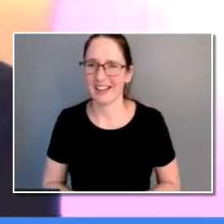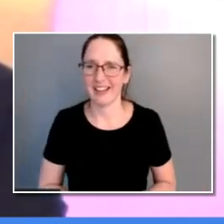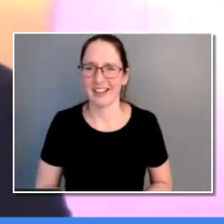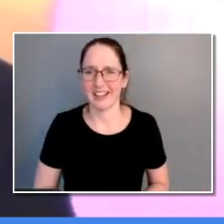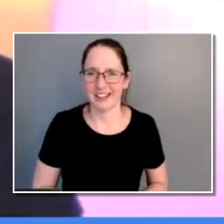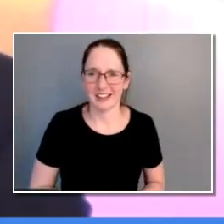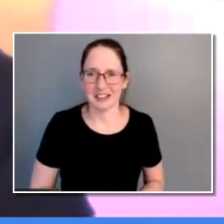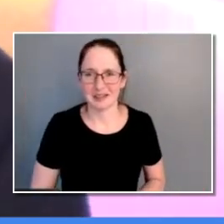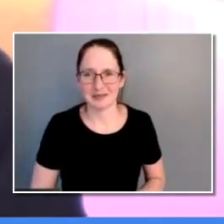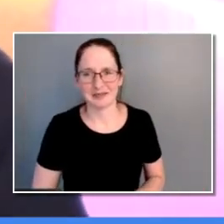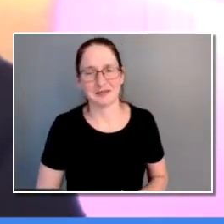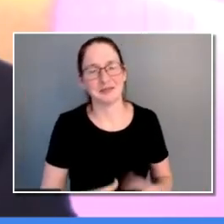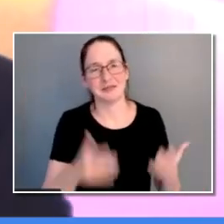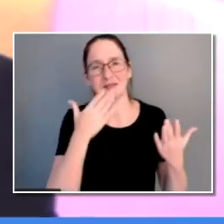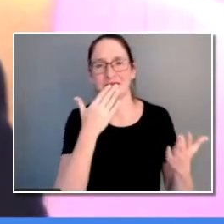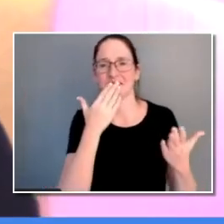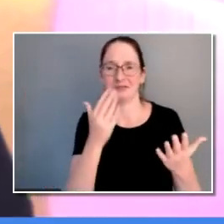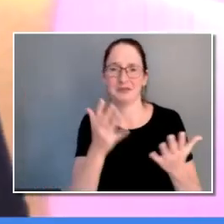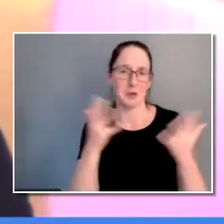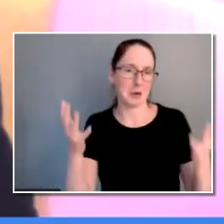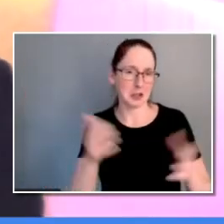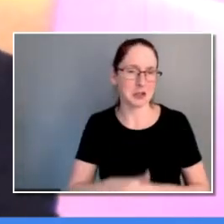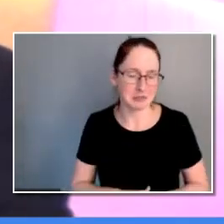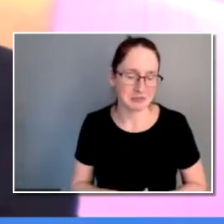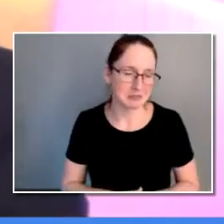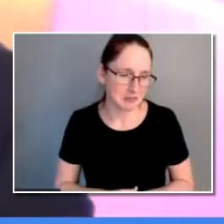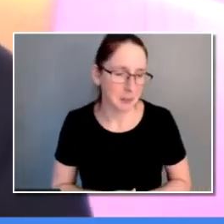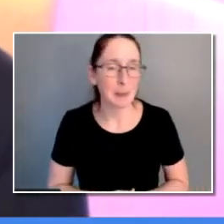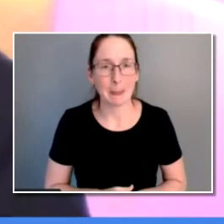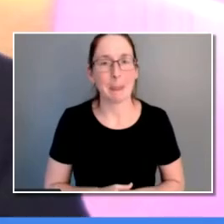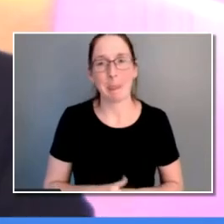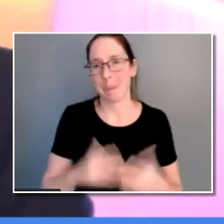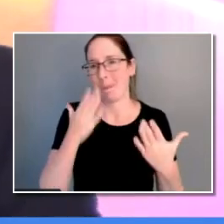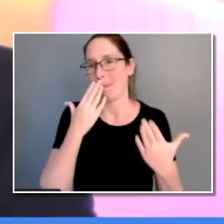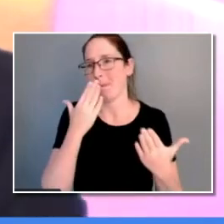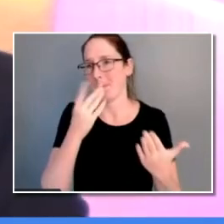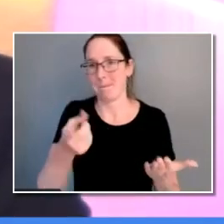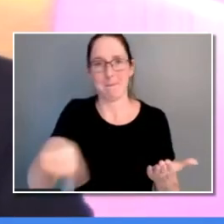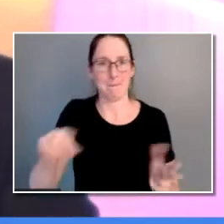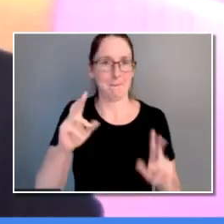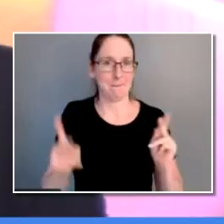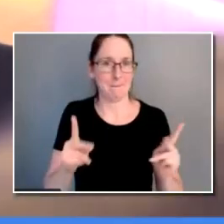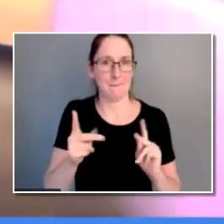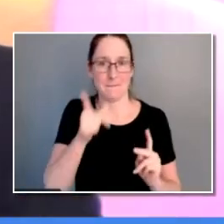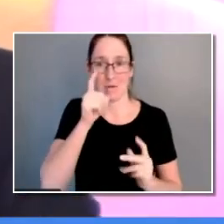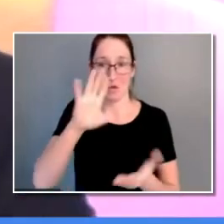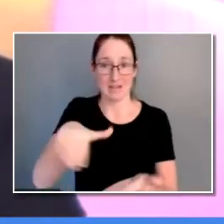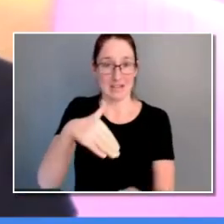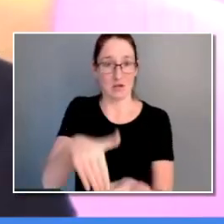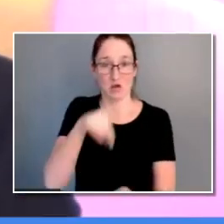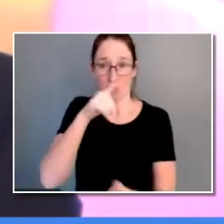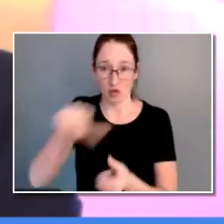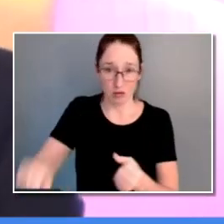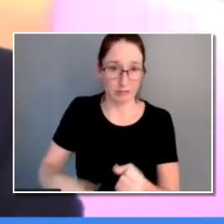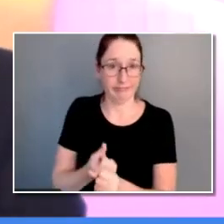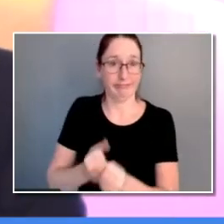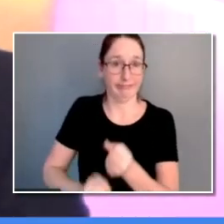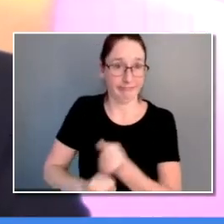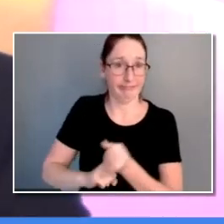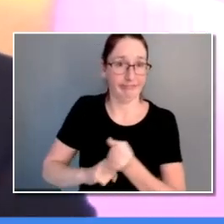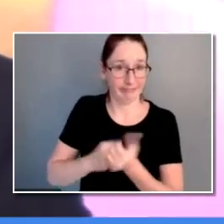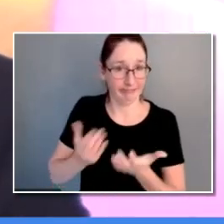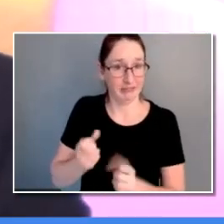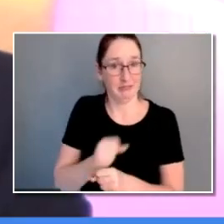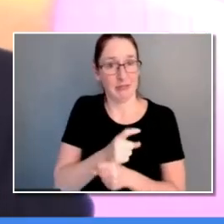Thank you so much. To those of you folks at Central who have been behind the scenes that make